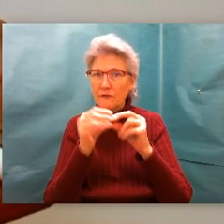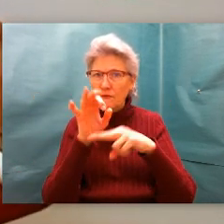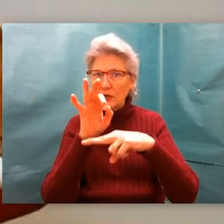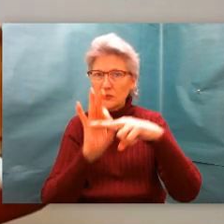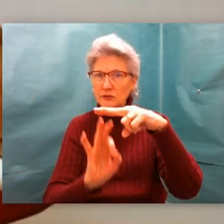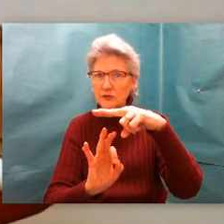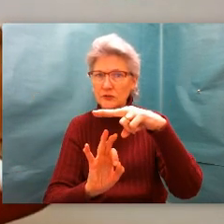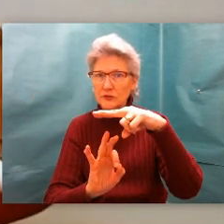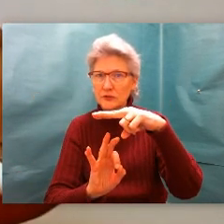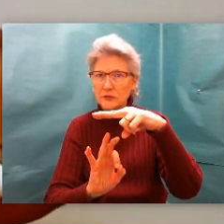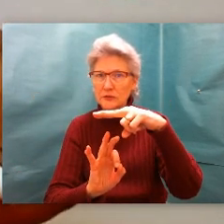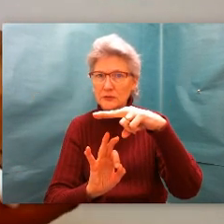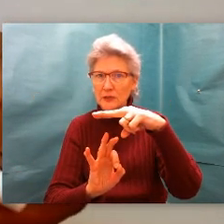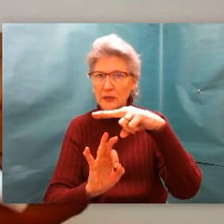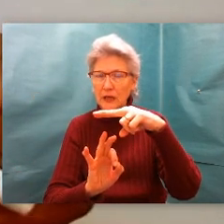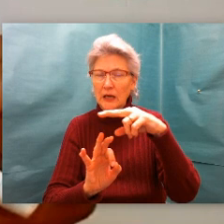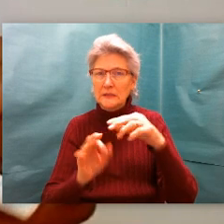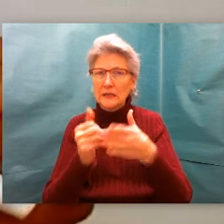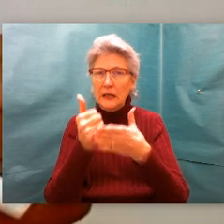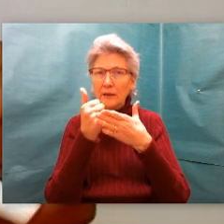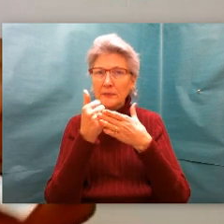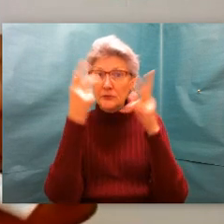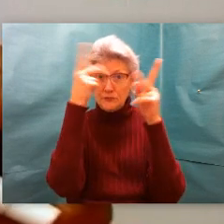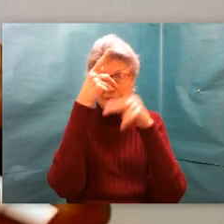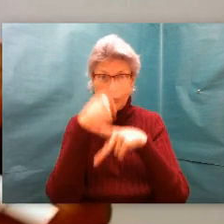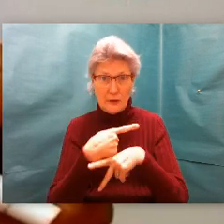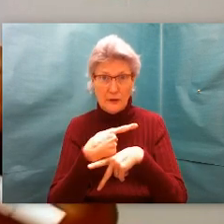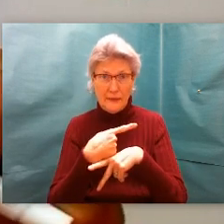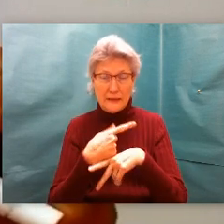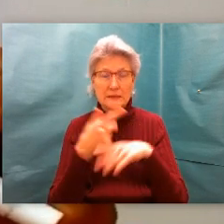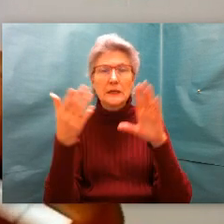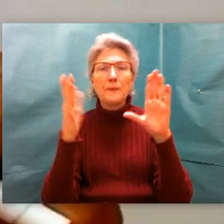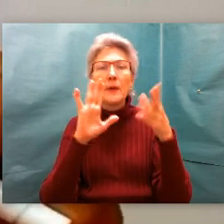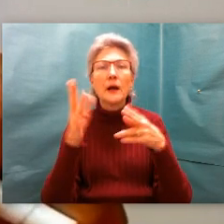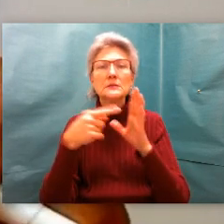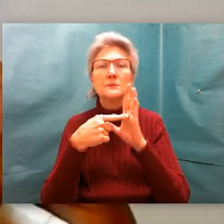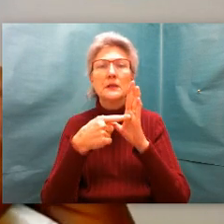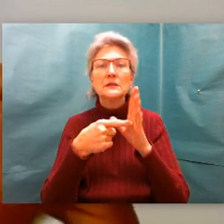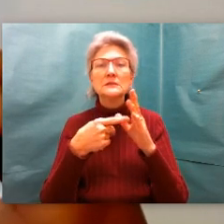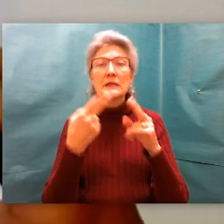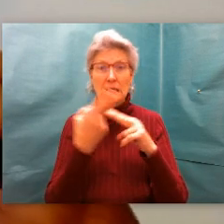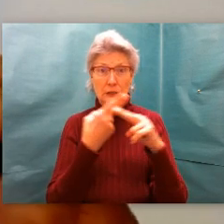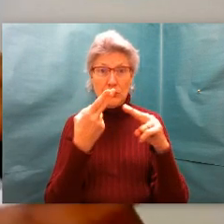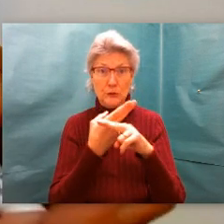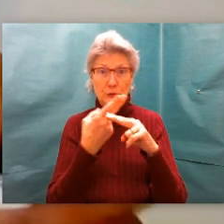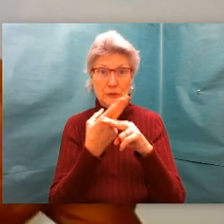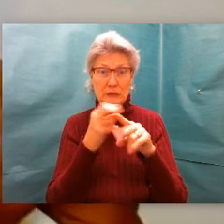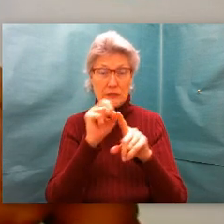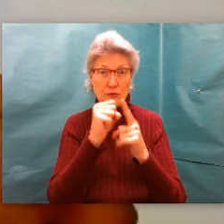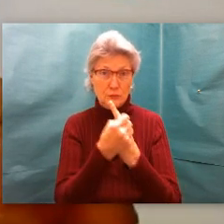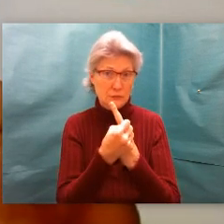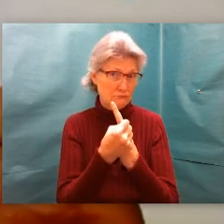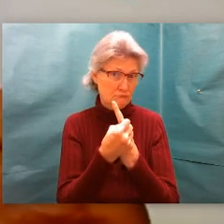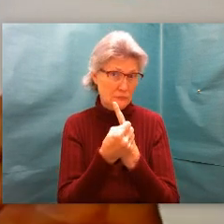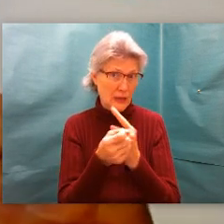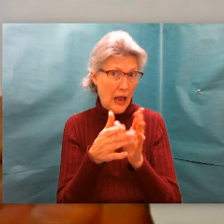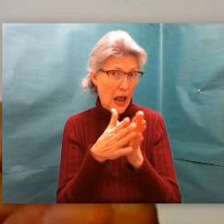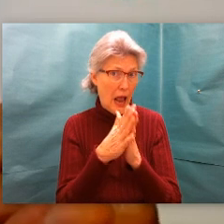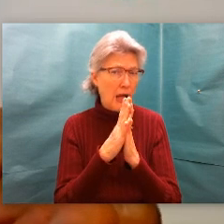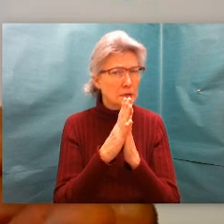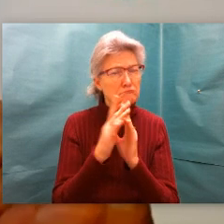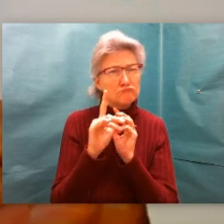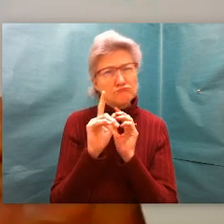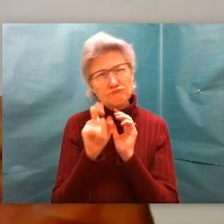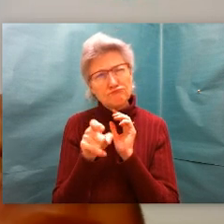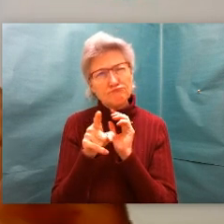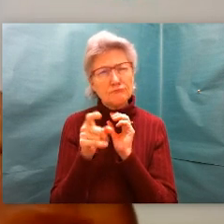fractions, in order to help us solve. This comparison model is super useful in situations that ask the